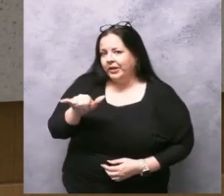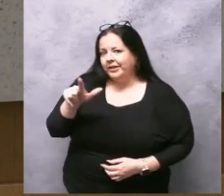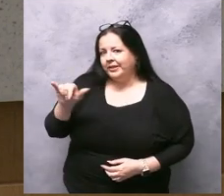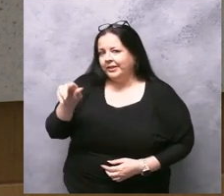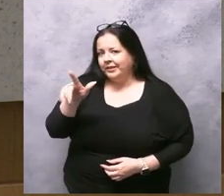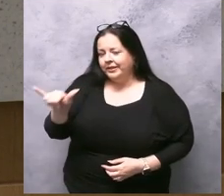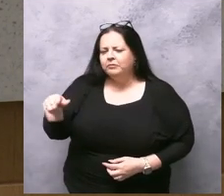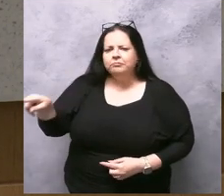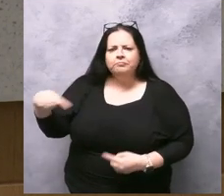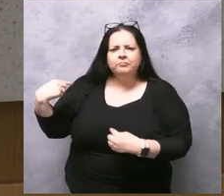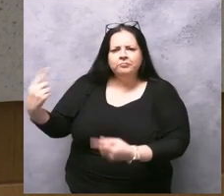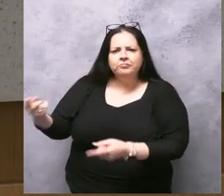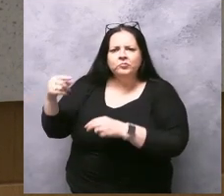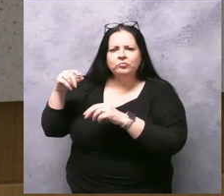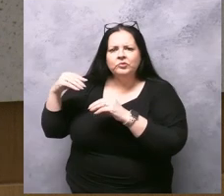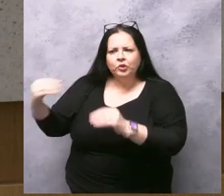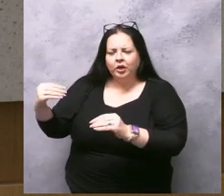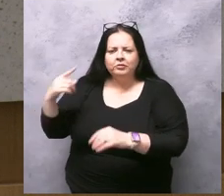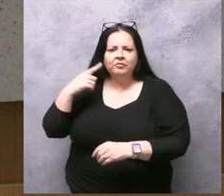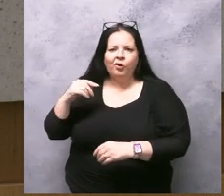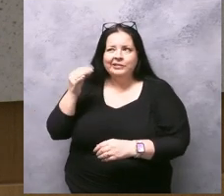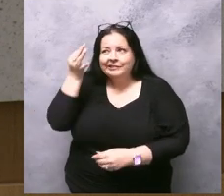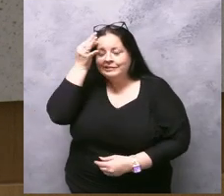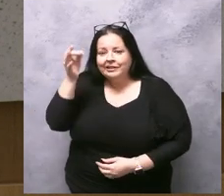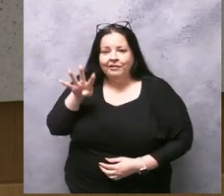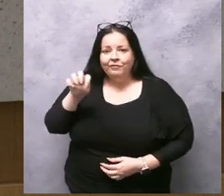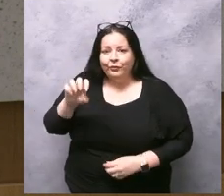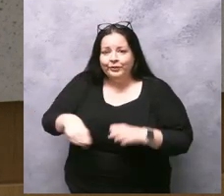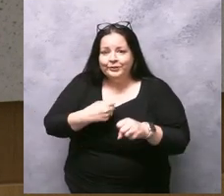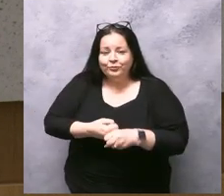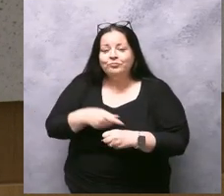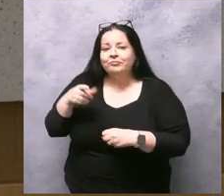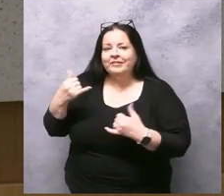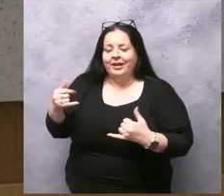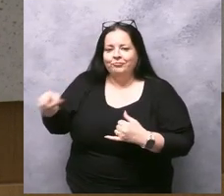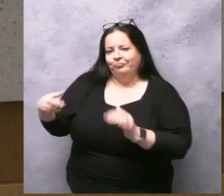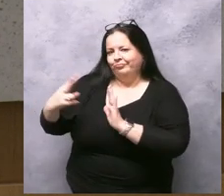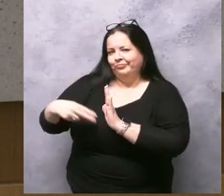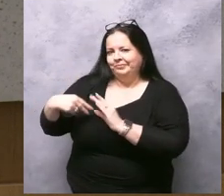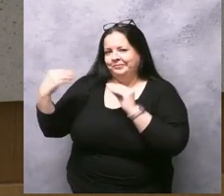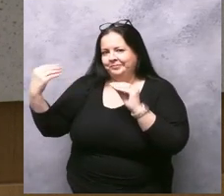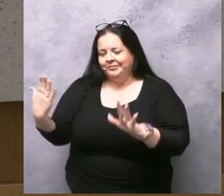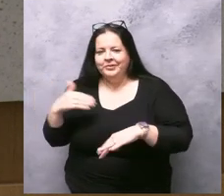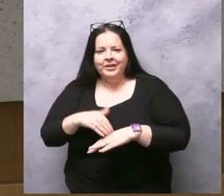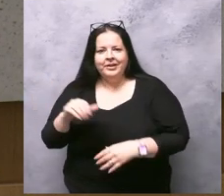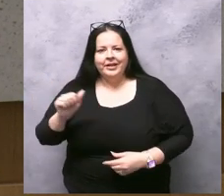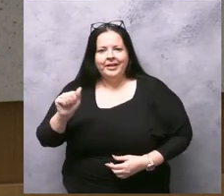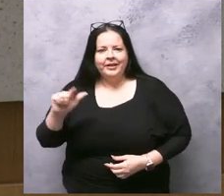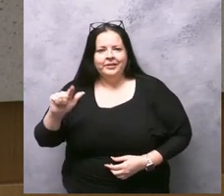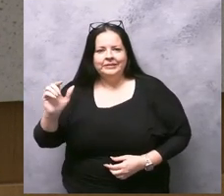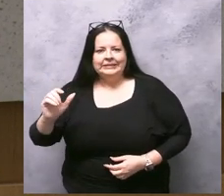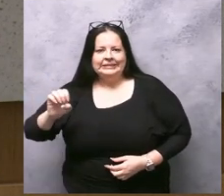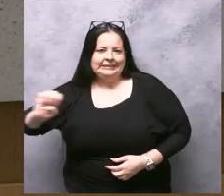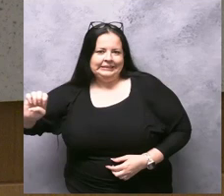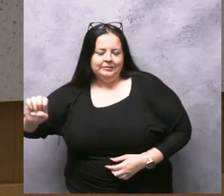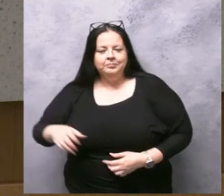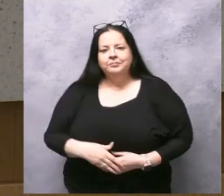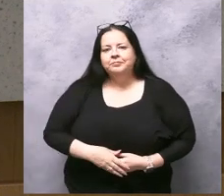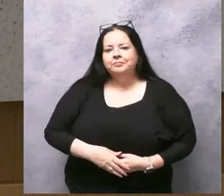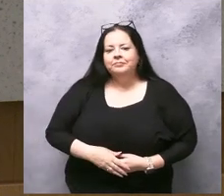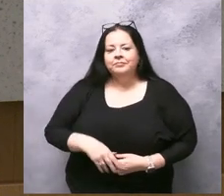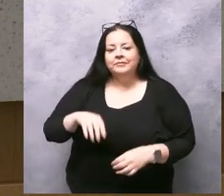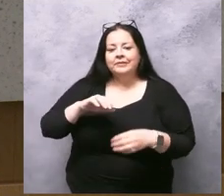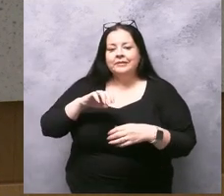has taught for nearly 40 years and currently serves as a reading teacher at ALC East. Elementary